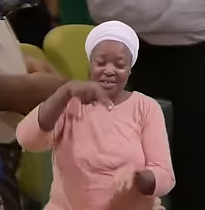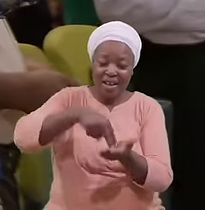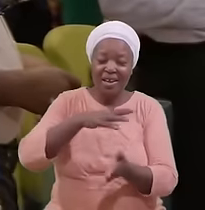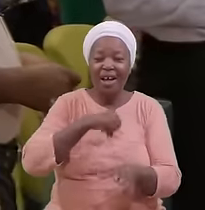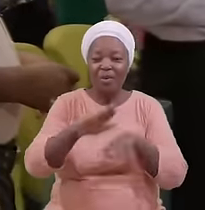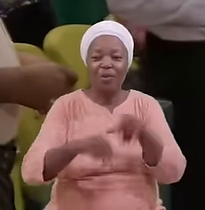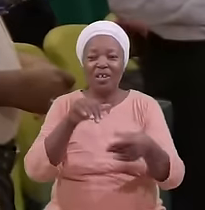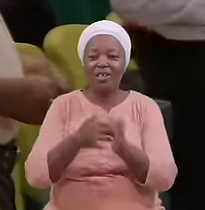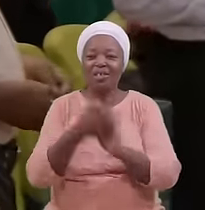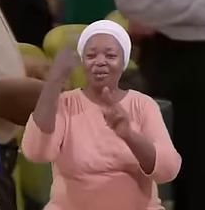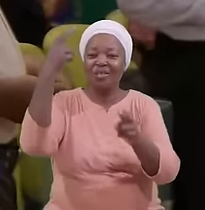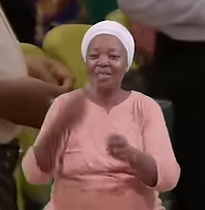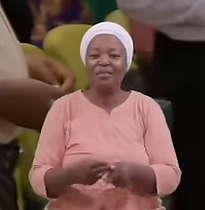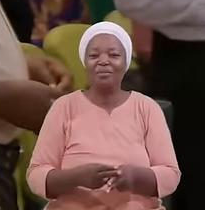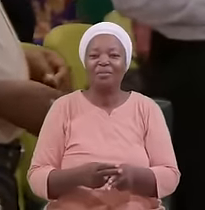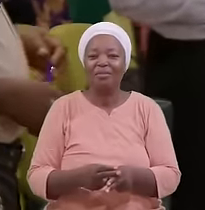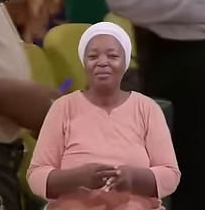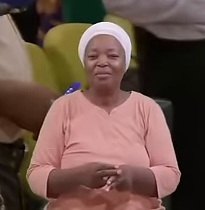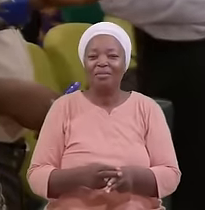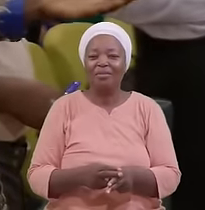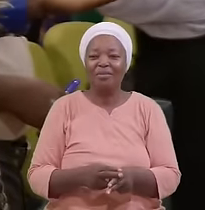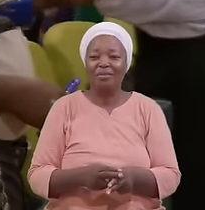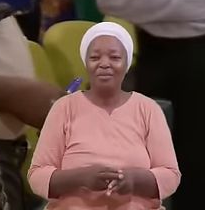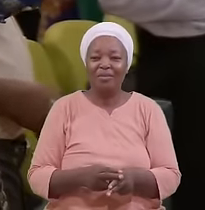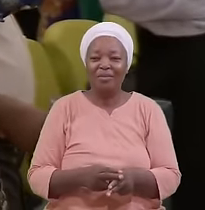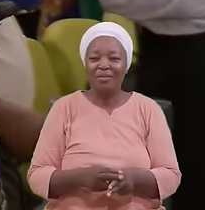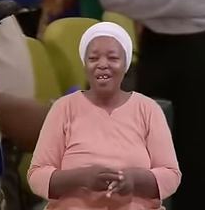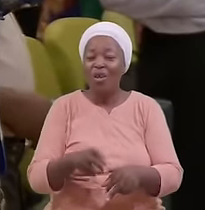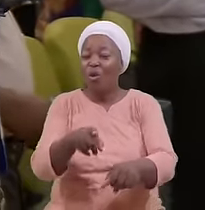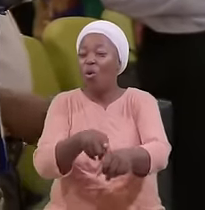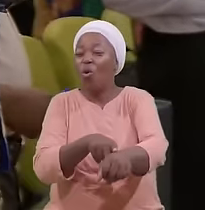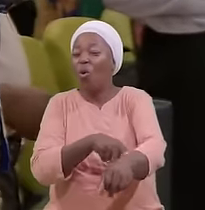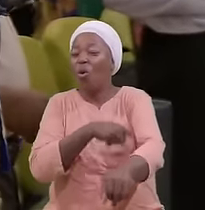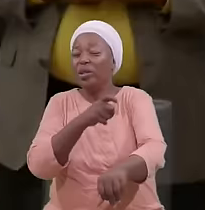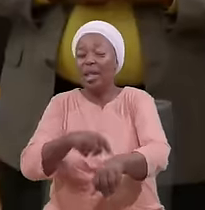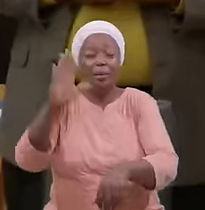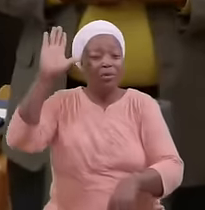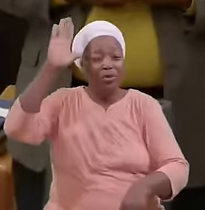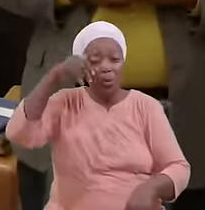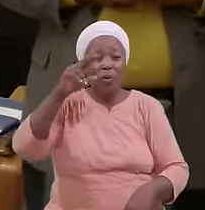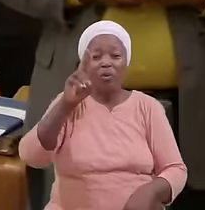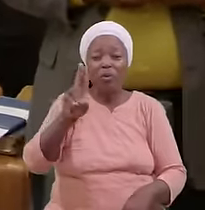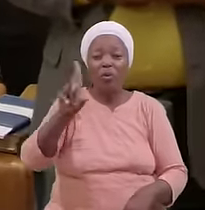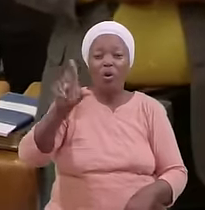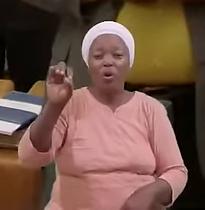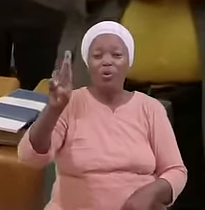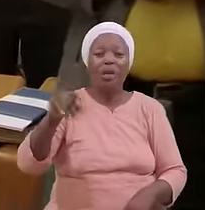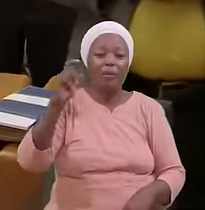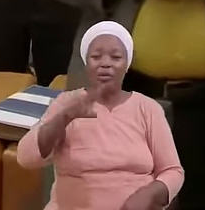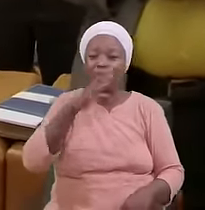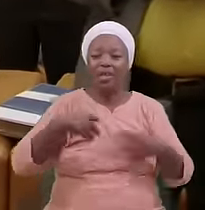walk. Yeah. Long-standing ulcer must be healed. Yeah. And